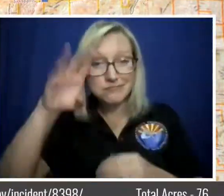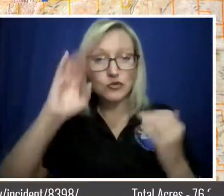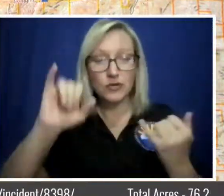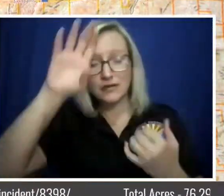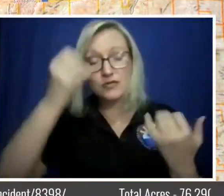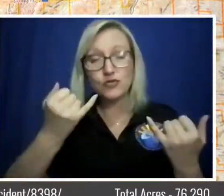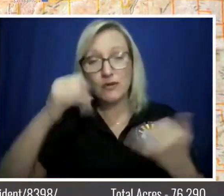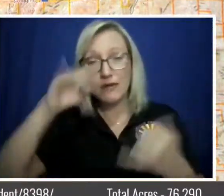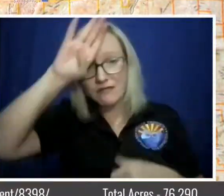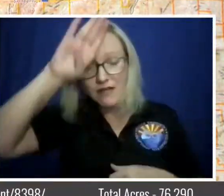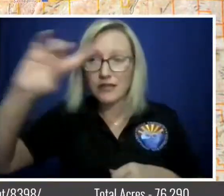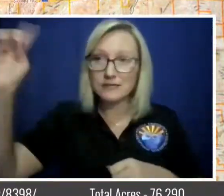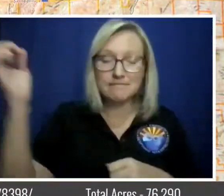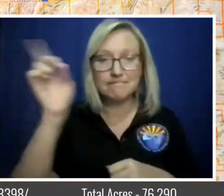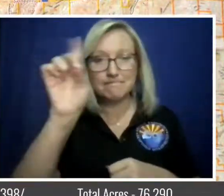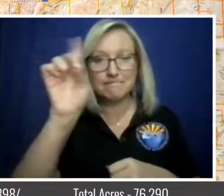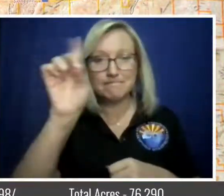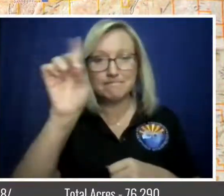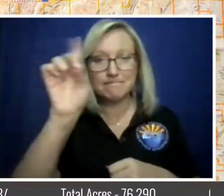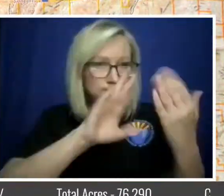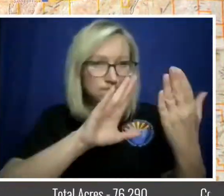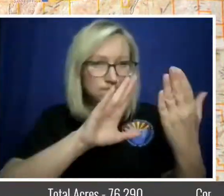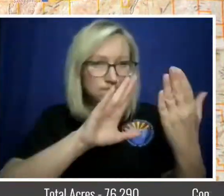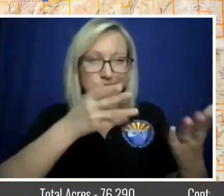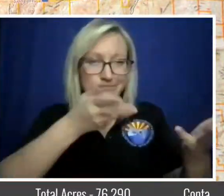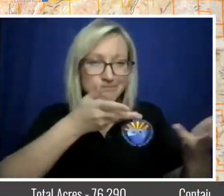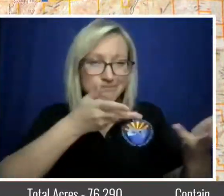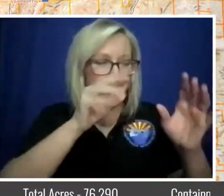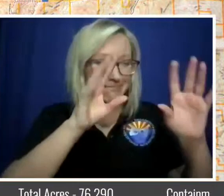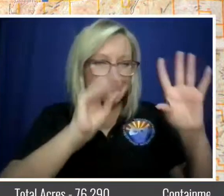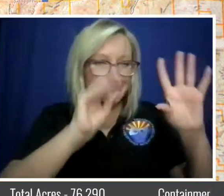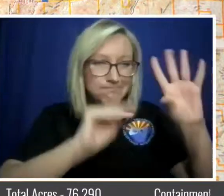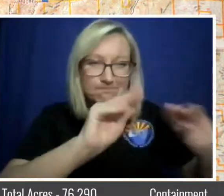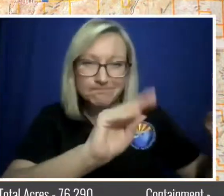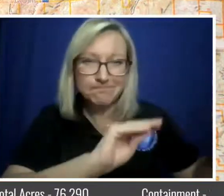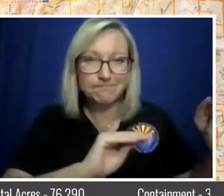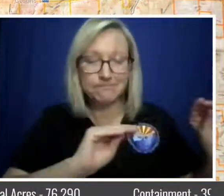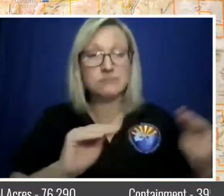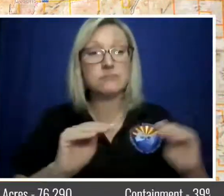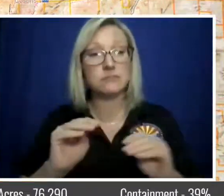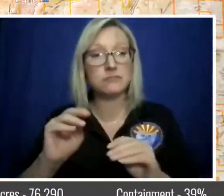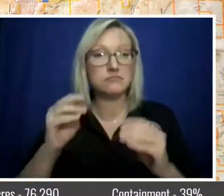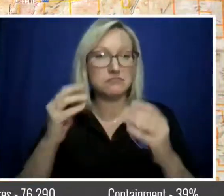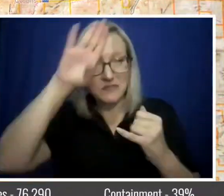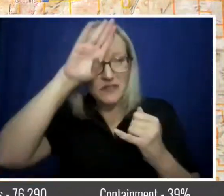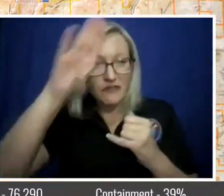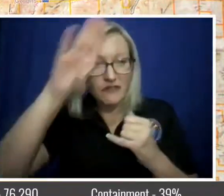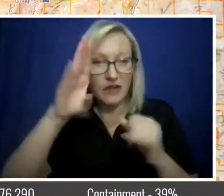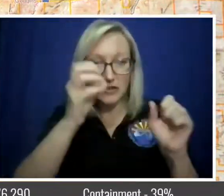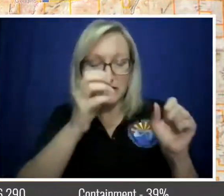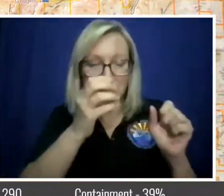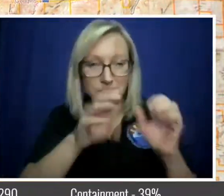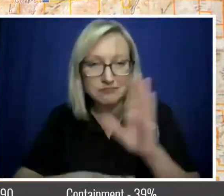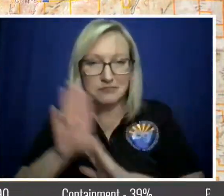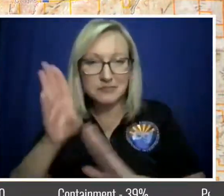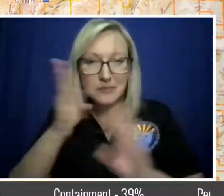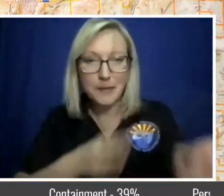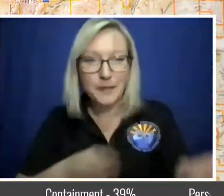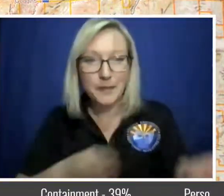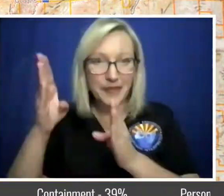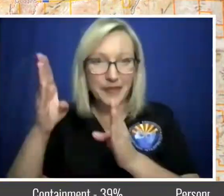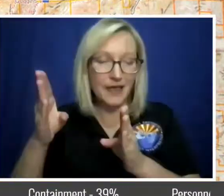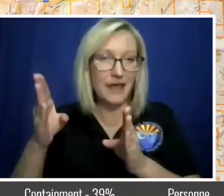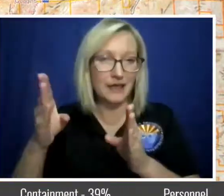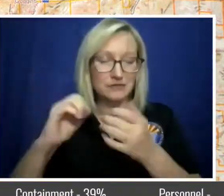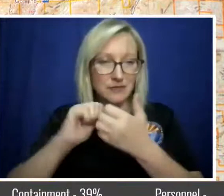out and scout some new terrain and come up with a plan to bring it across that north fork of the middle fork that's been challenging us for so long. About the same